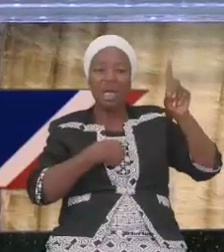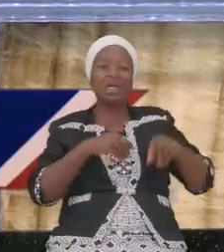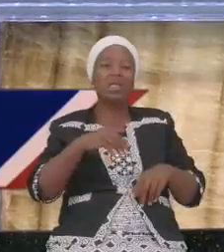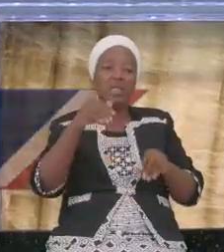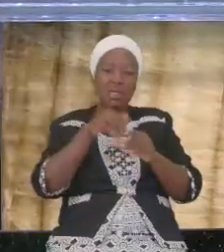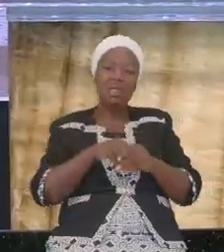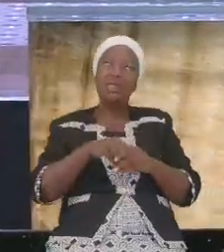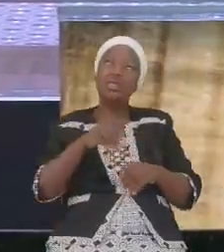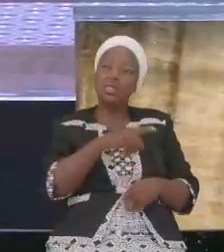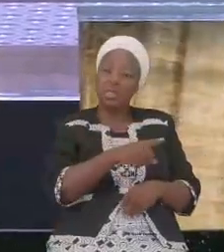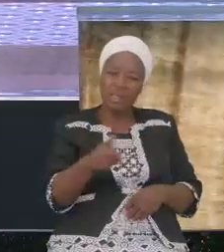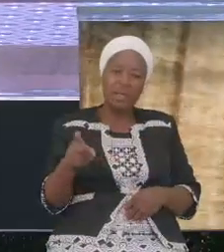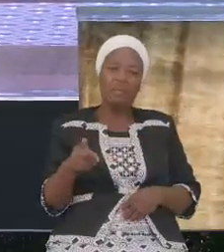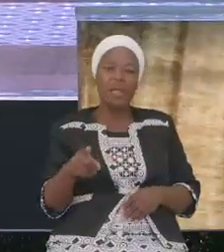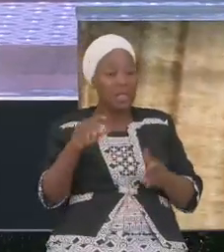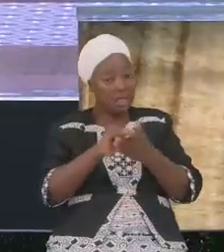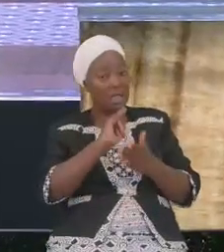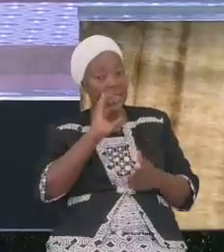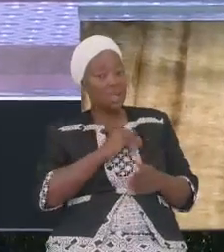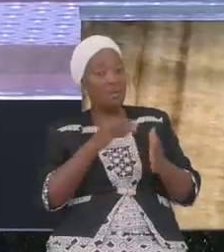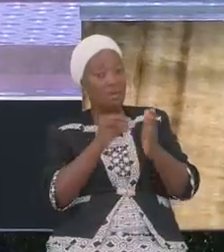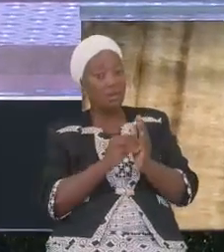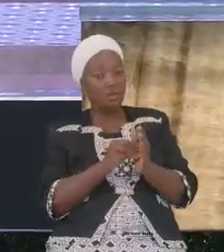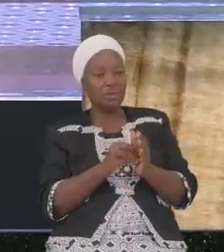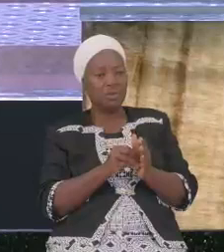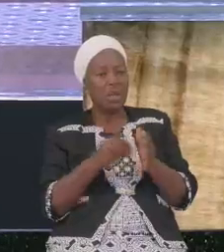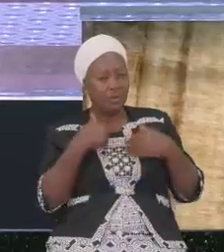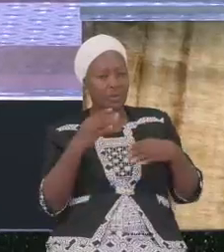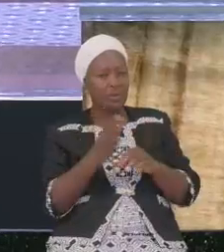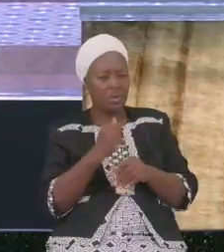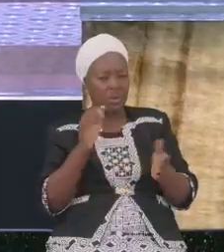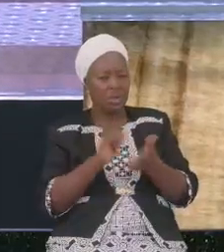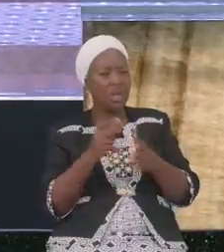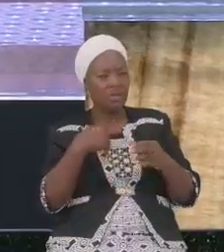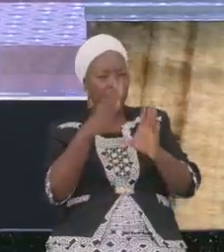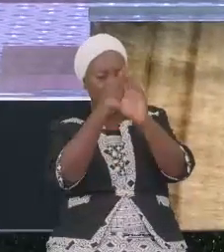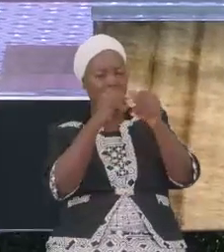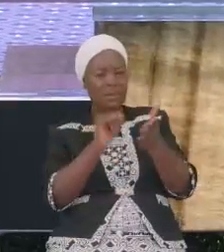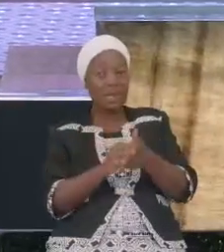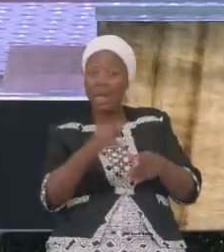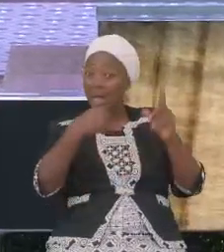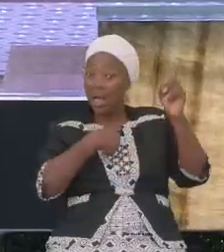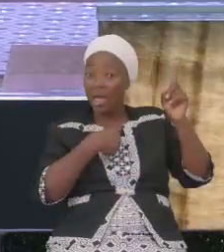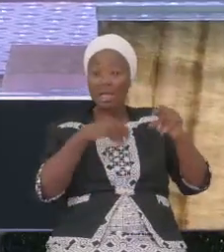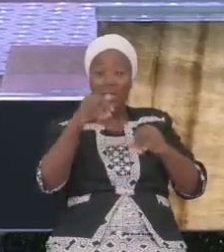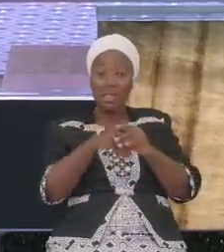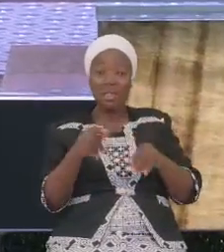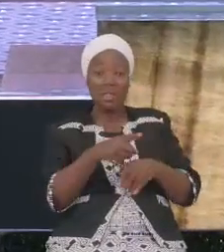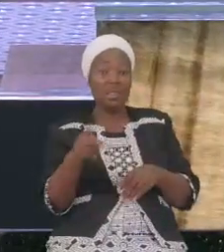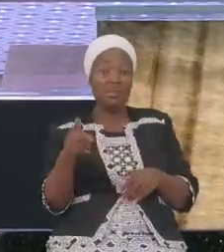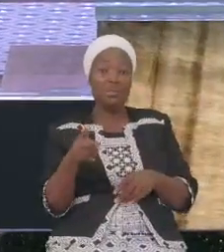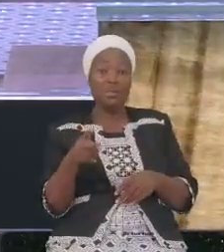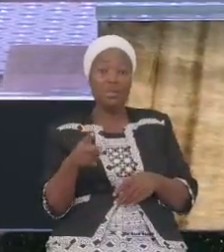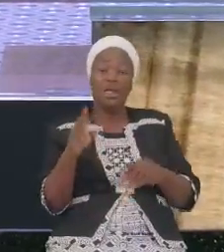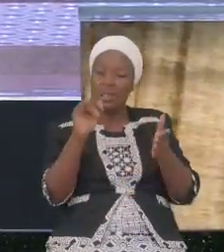in them. That's a portion. Have you got that? Have you received that? I in them,